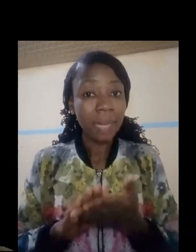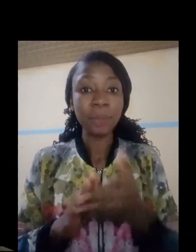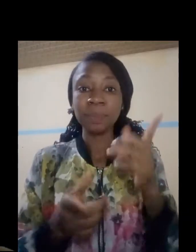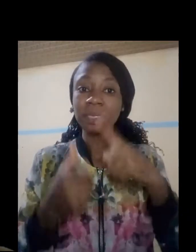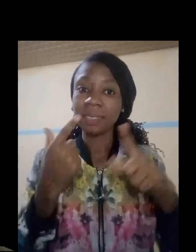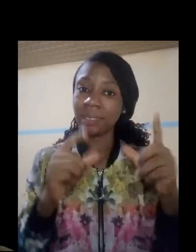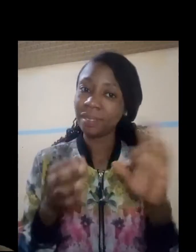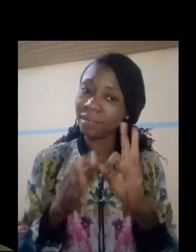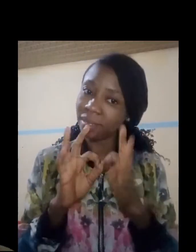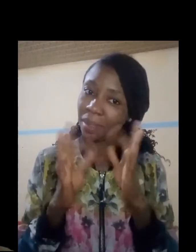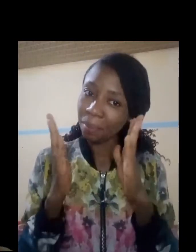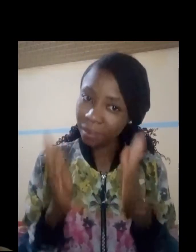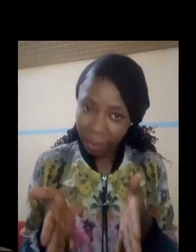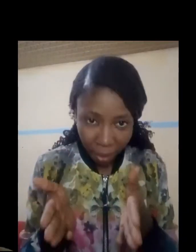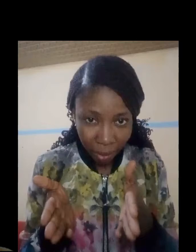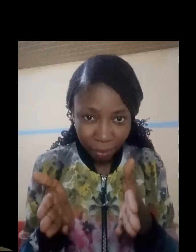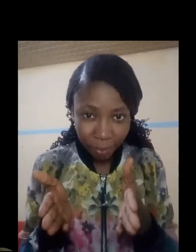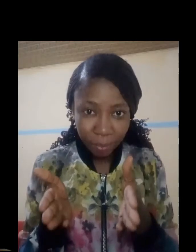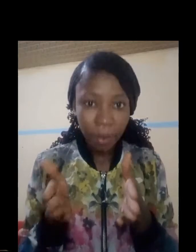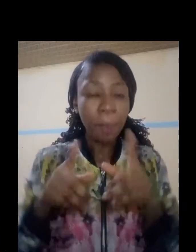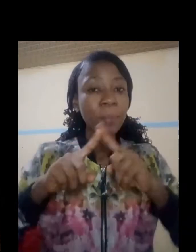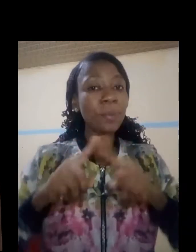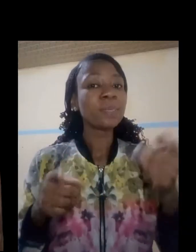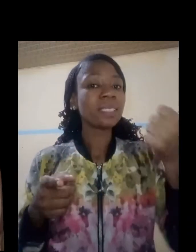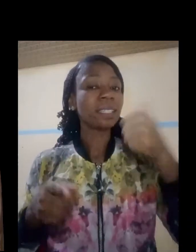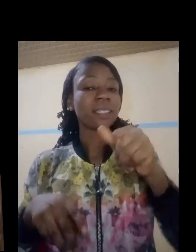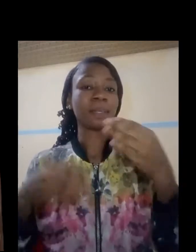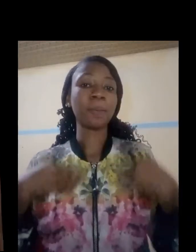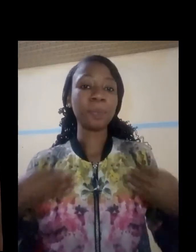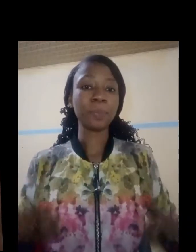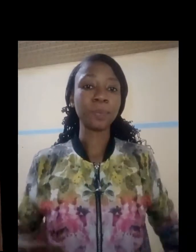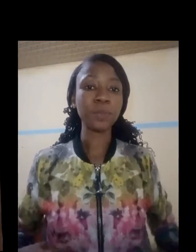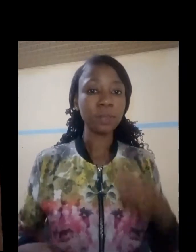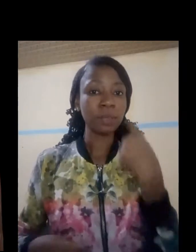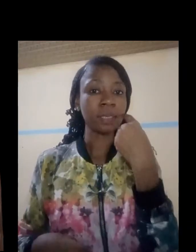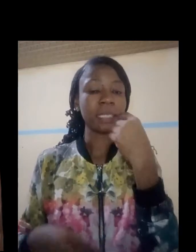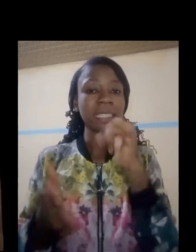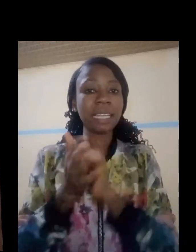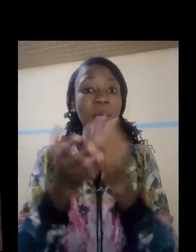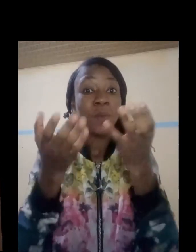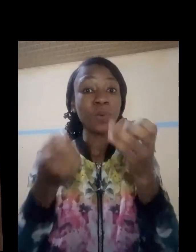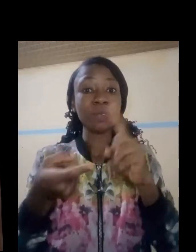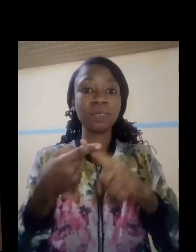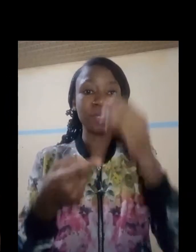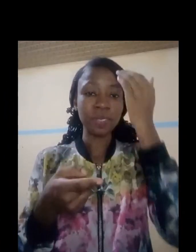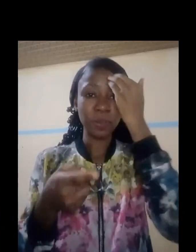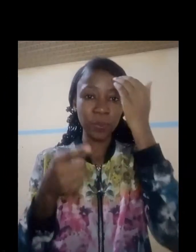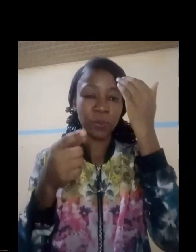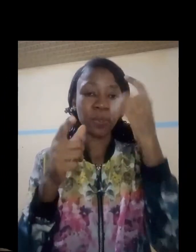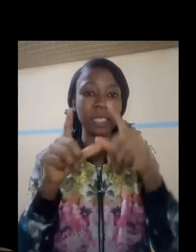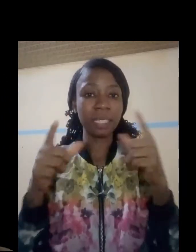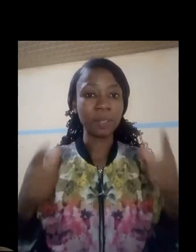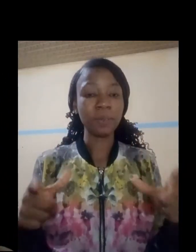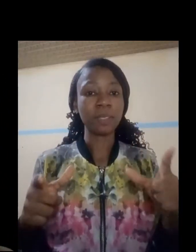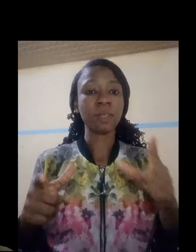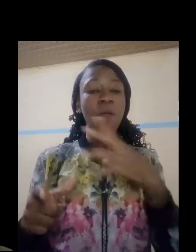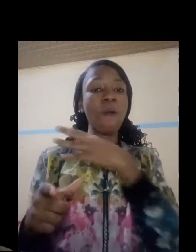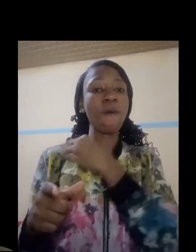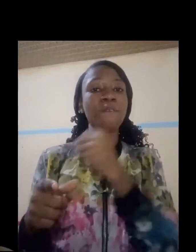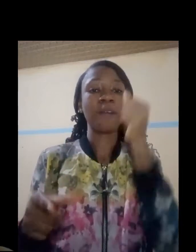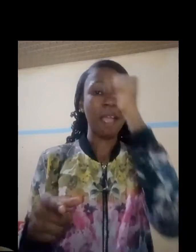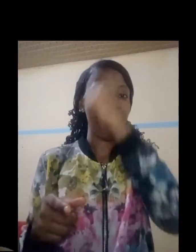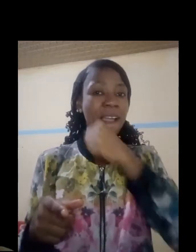course. But anybody who wants to know the linguistics of African sign